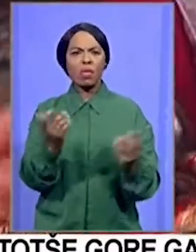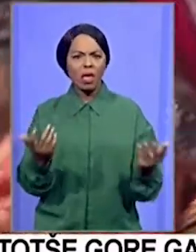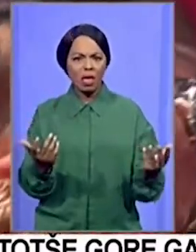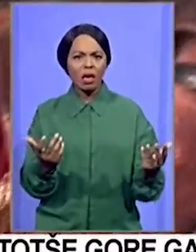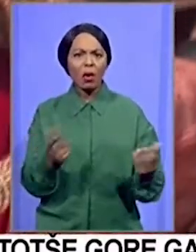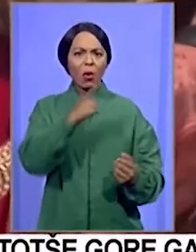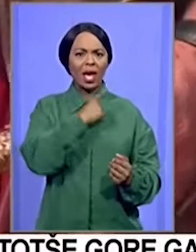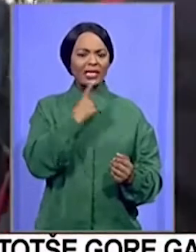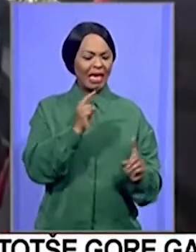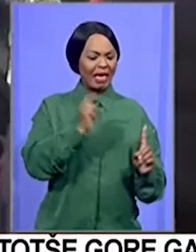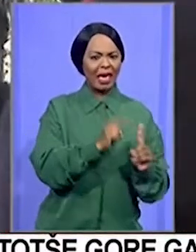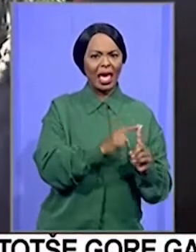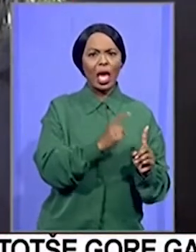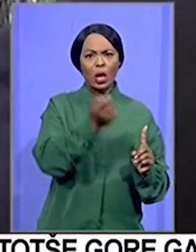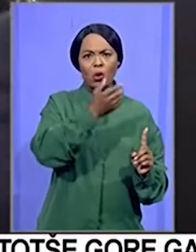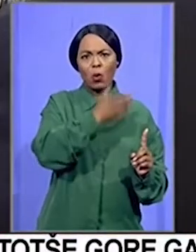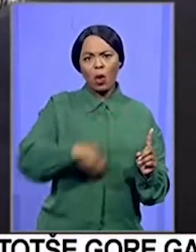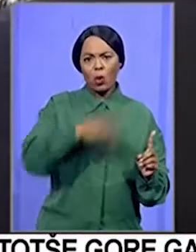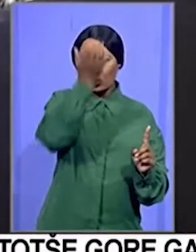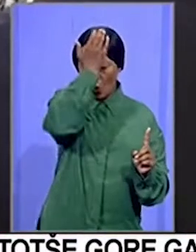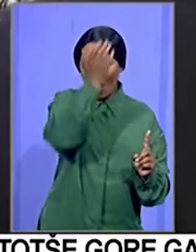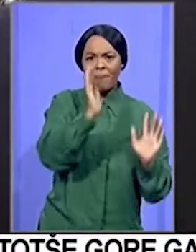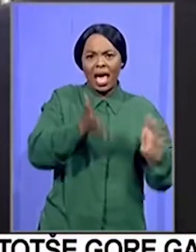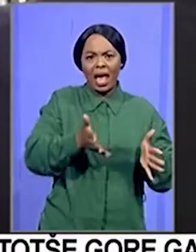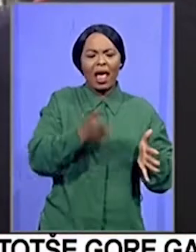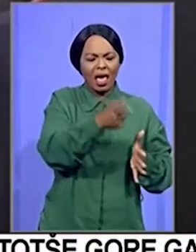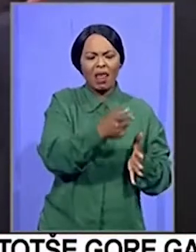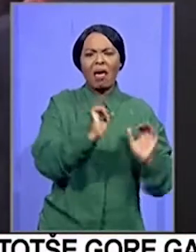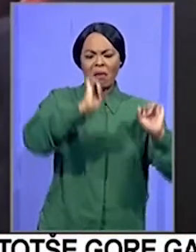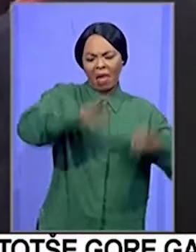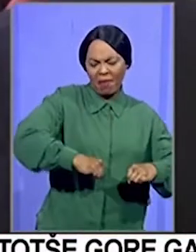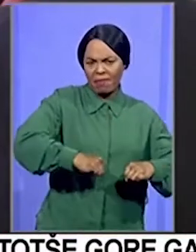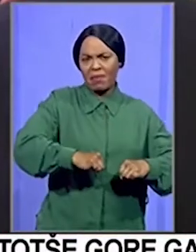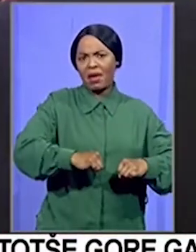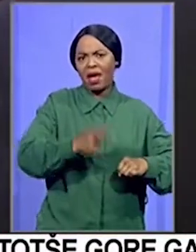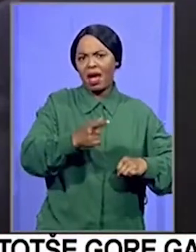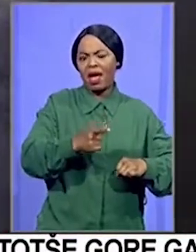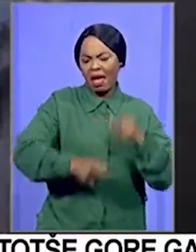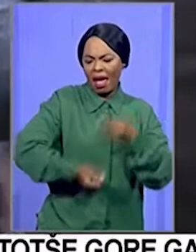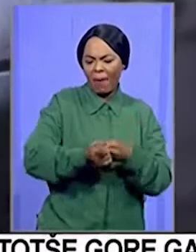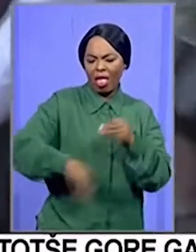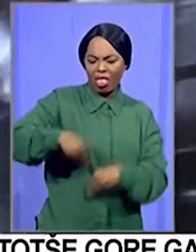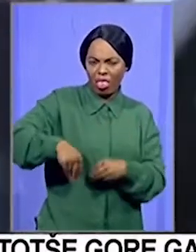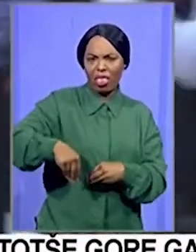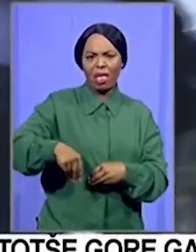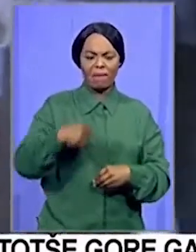re ke ena di military state capture di mo ile gore ke fapana le yona raporo ya rena nna ke